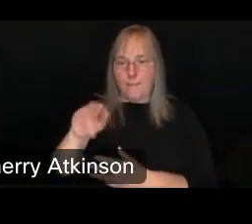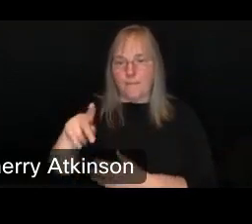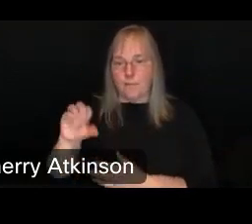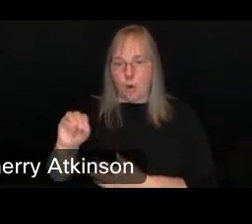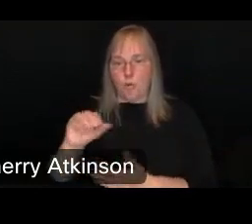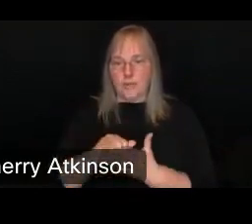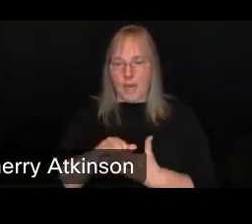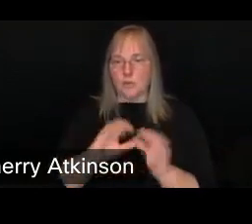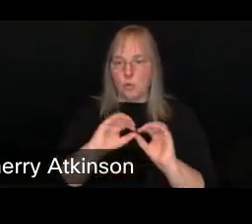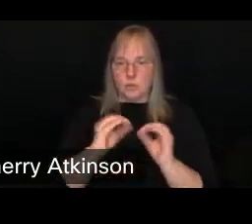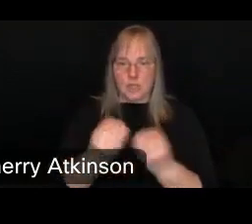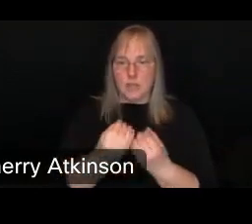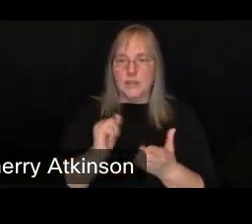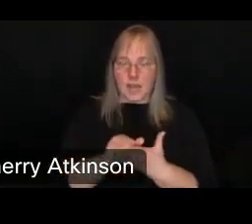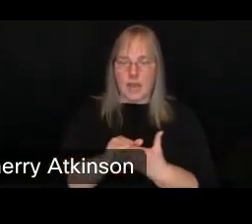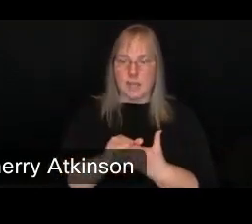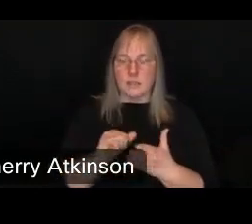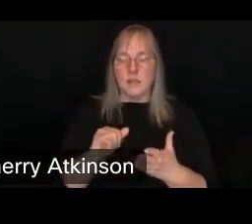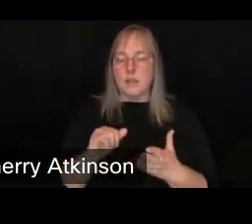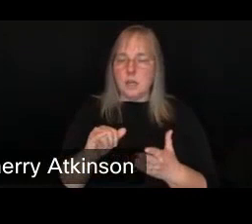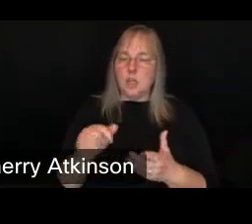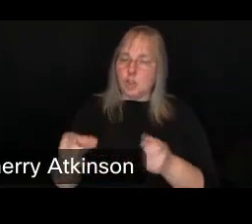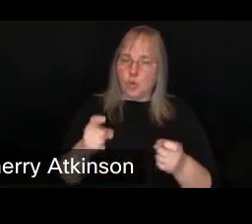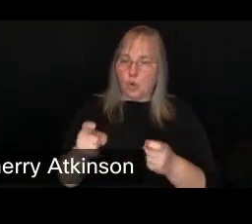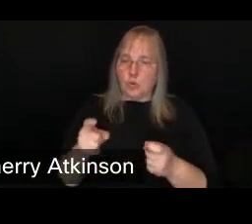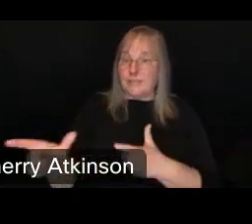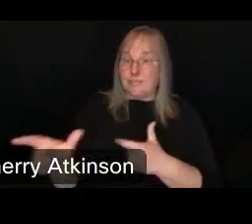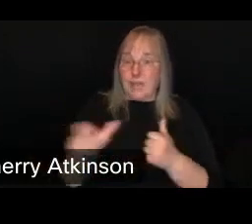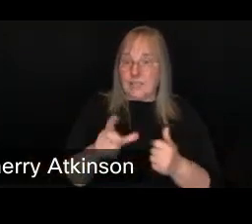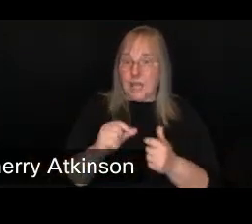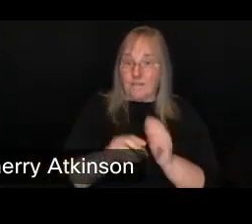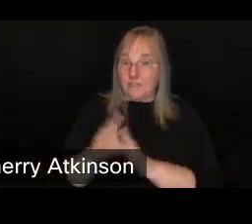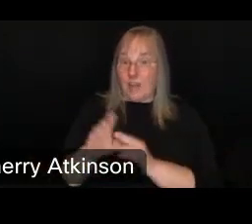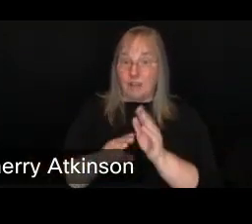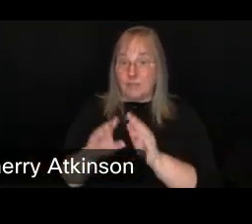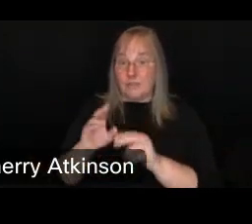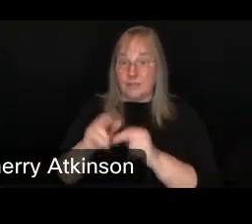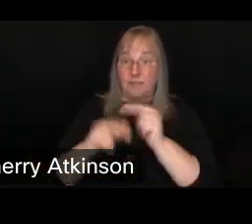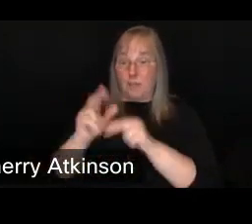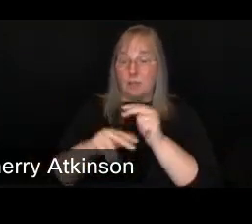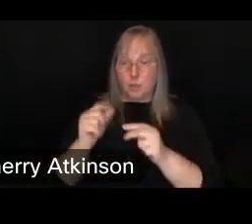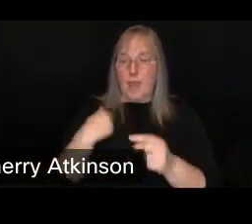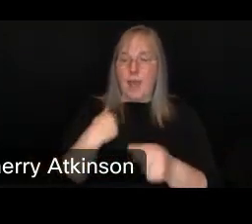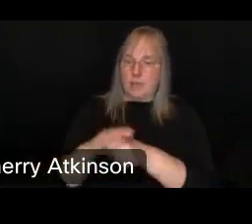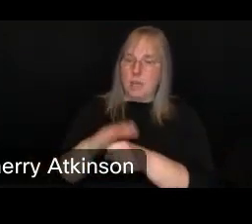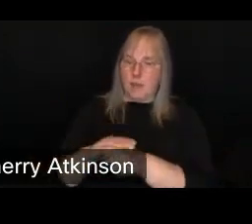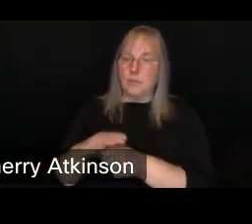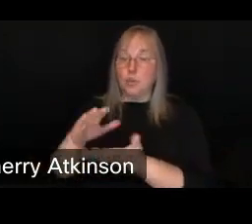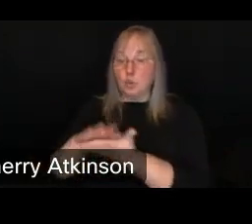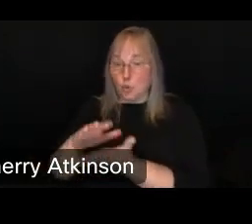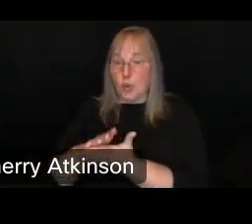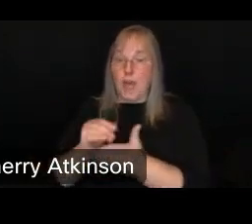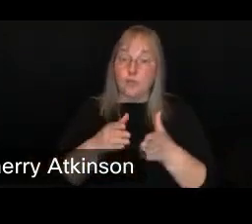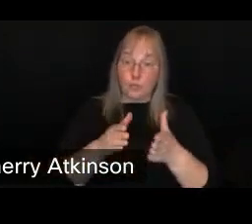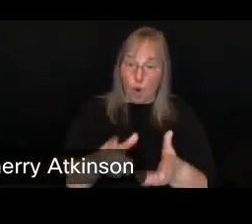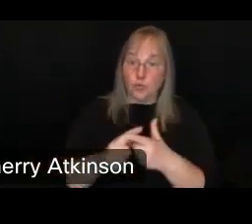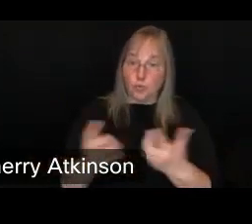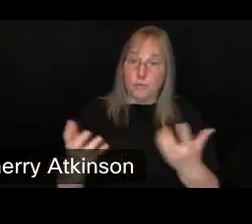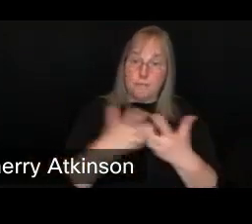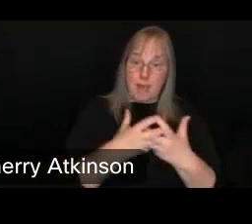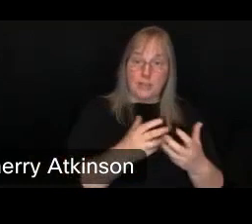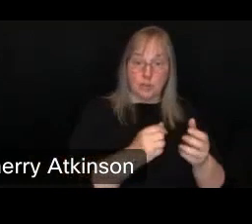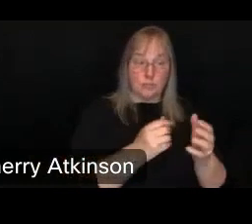control the pace of development so that we can have adequate school capacity and road capacity in relation to growth. So we'll be convening that committee